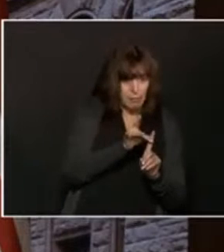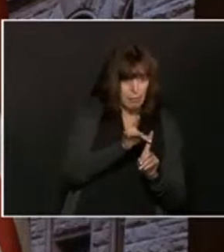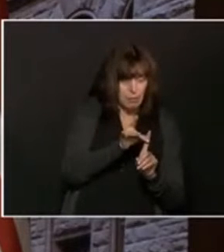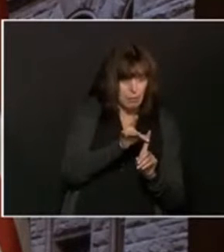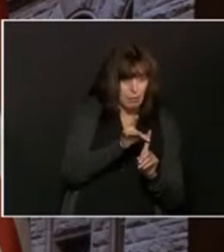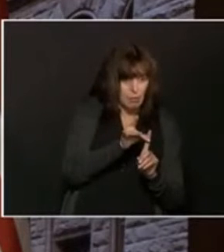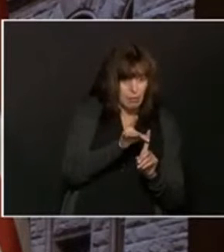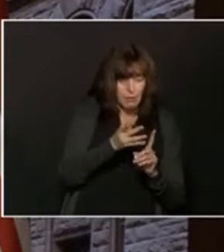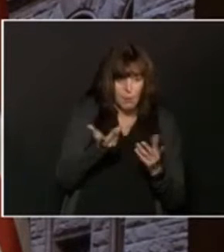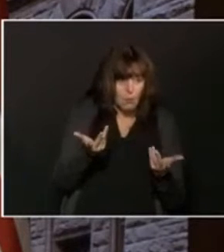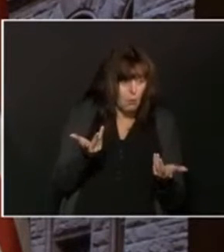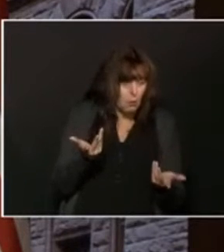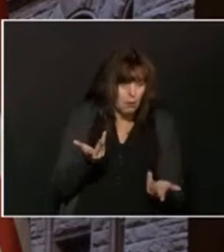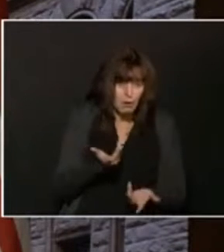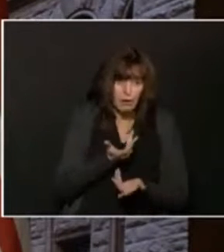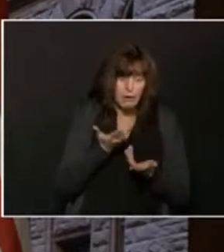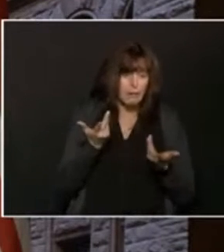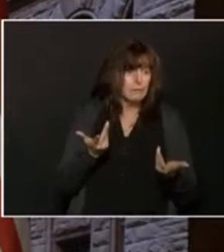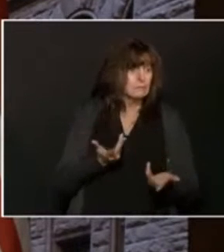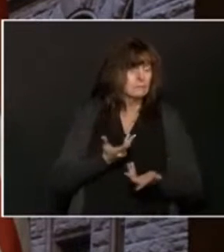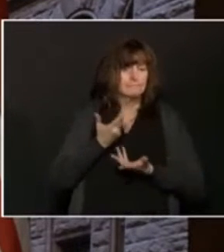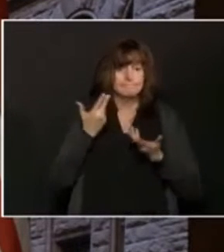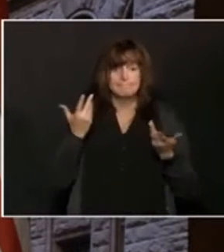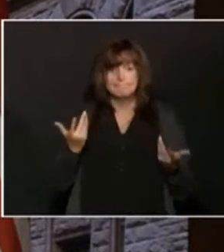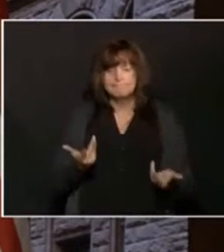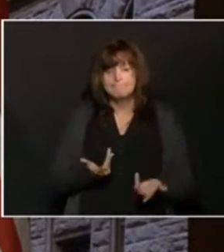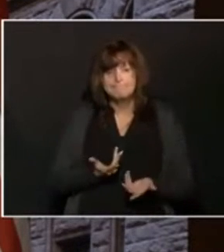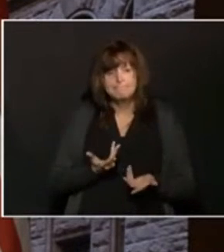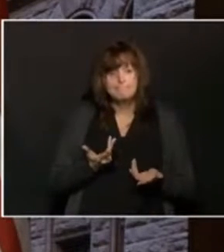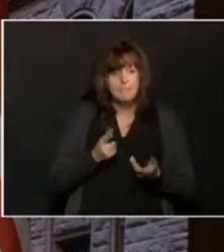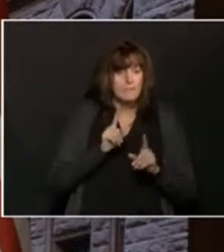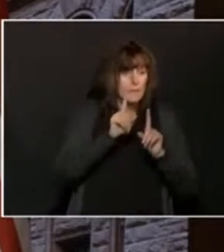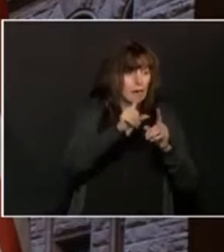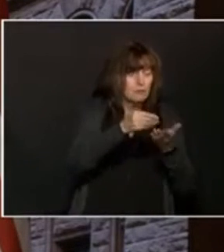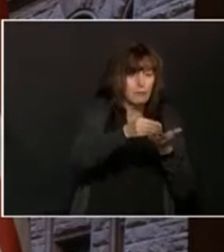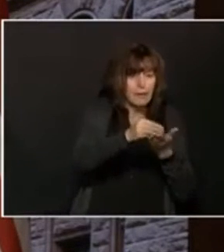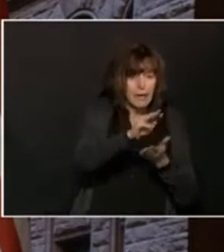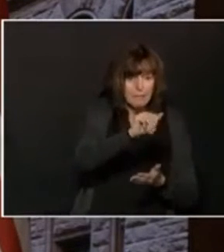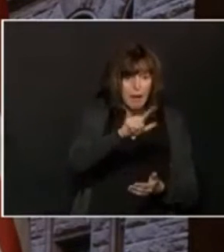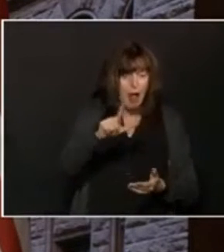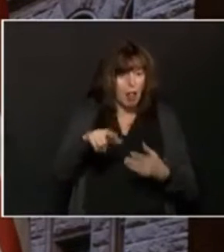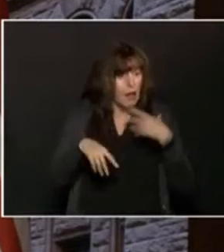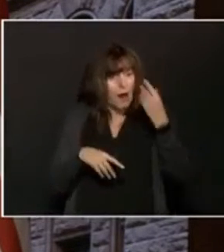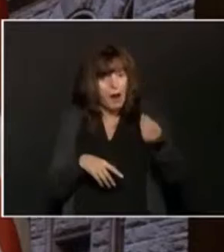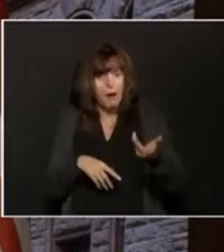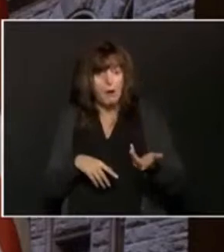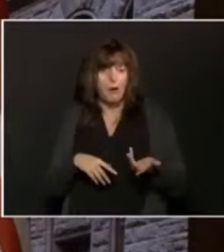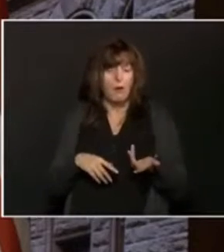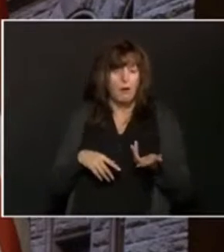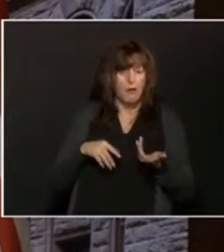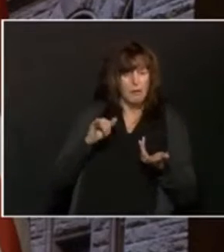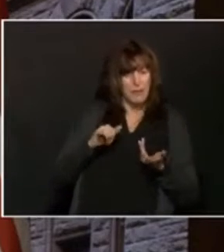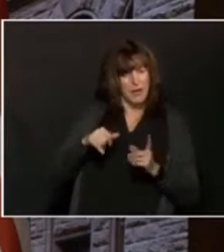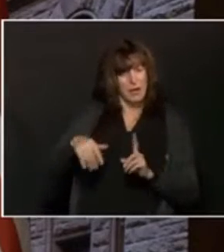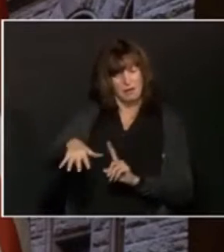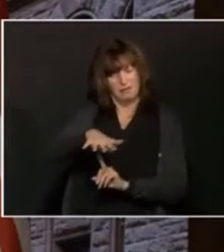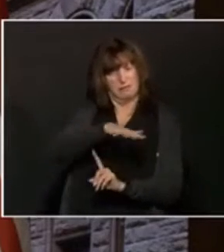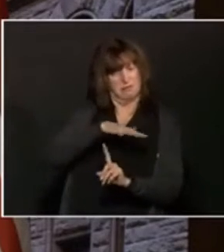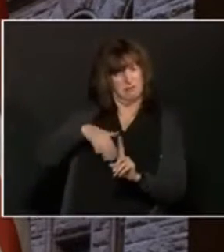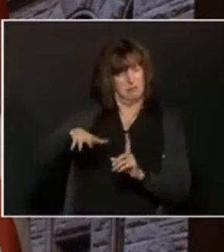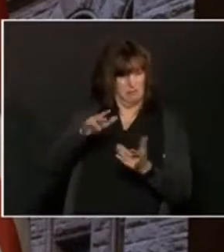or in the, out in the shopping malls or whatever, different settings like that. Follow